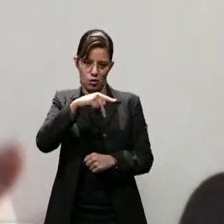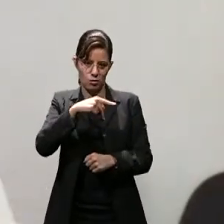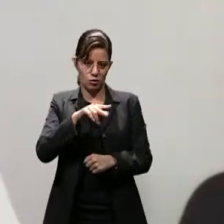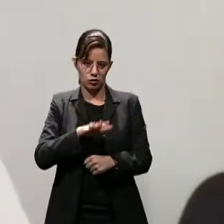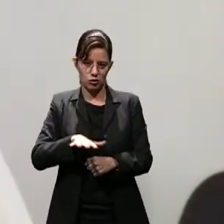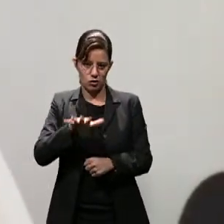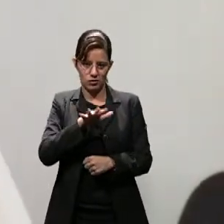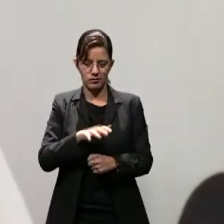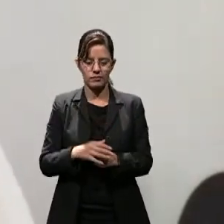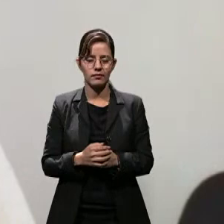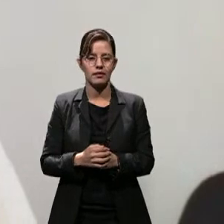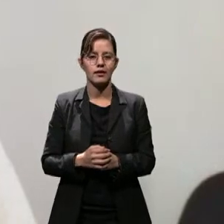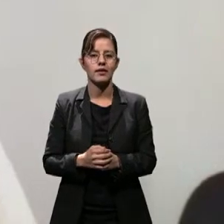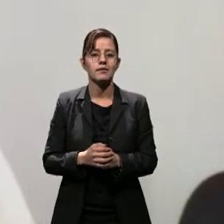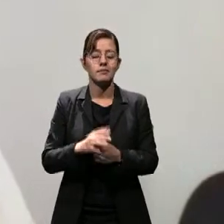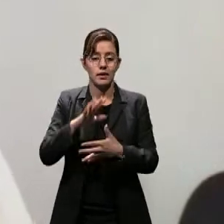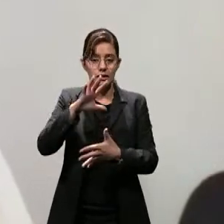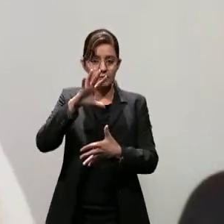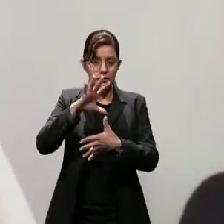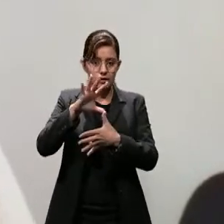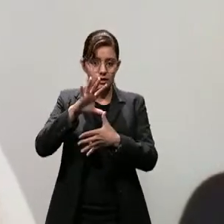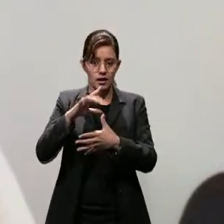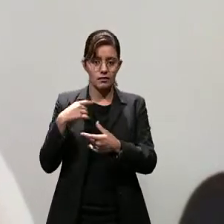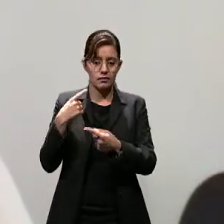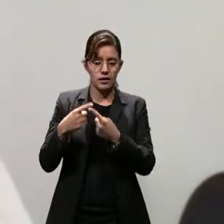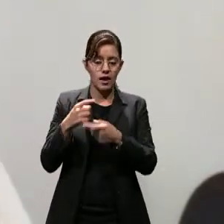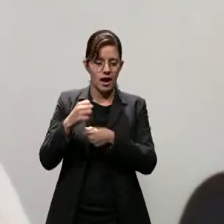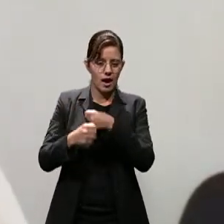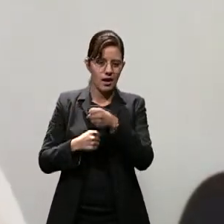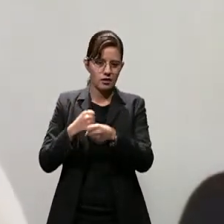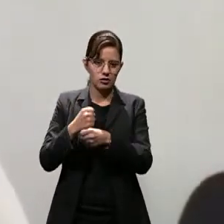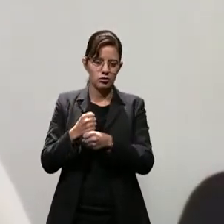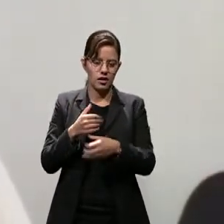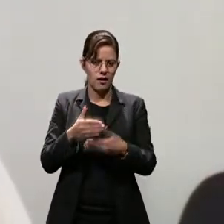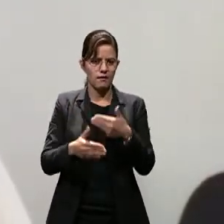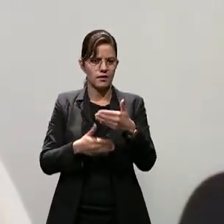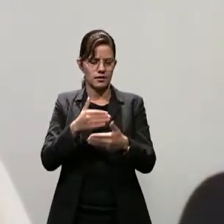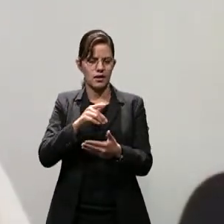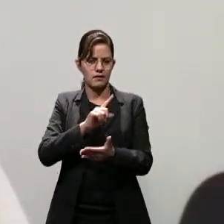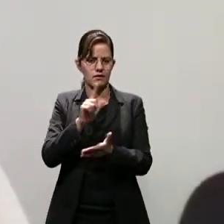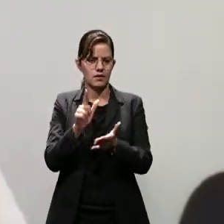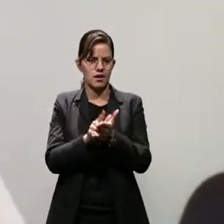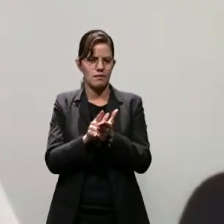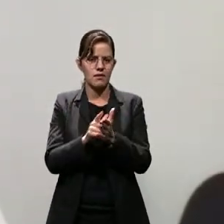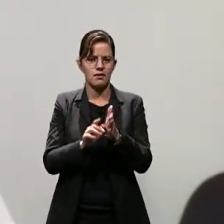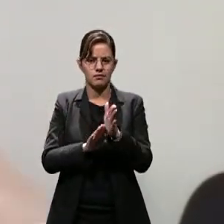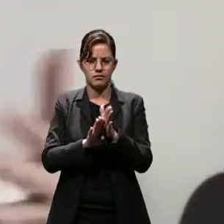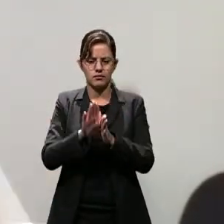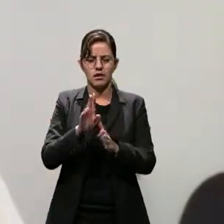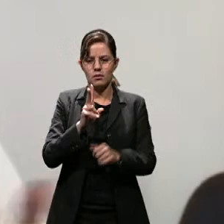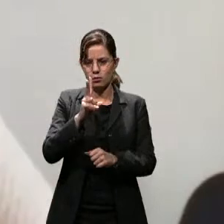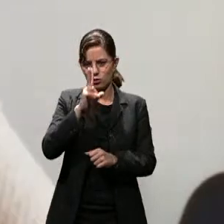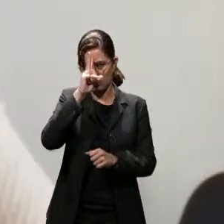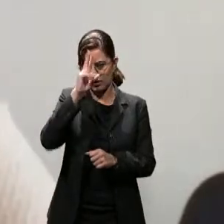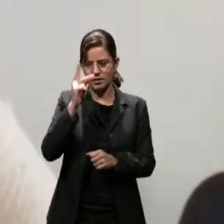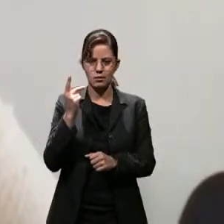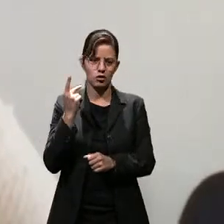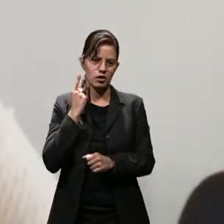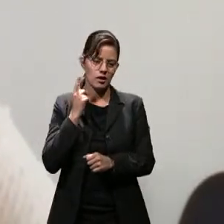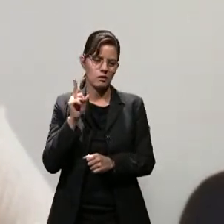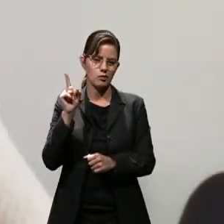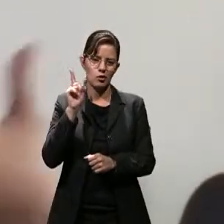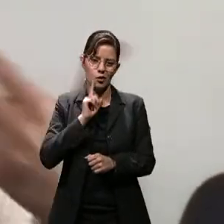phenomenon. In our region, in the last years, we have had some progress in the legislation on political